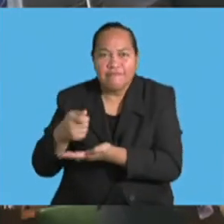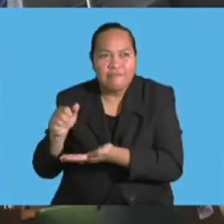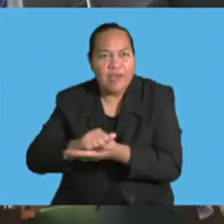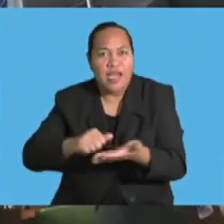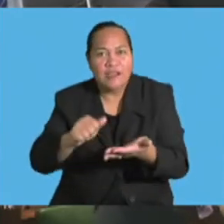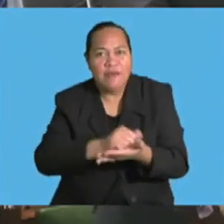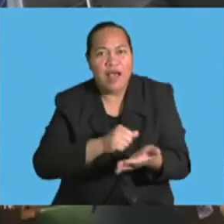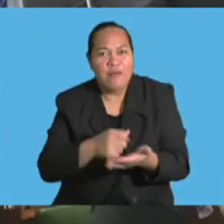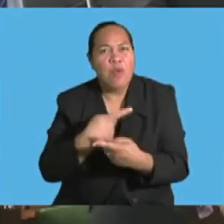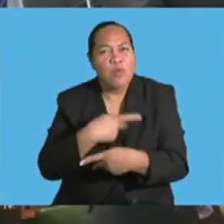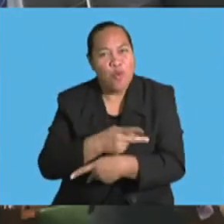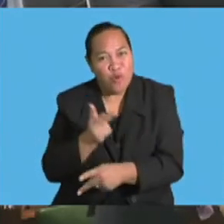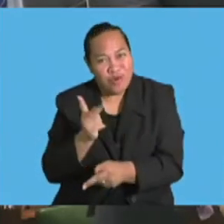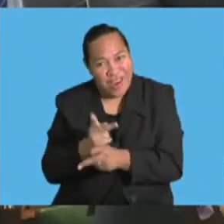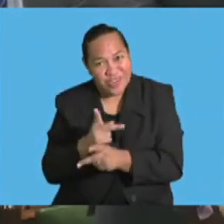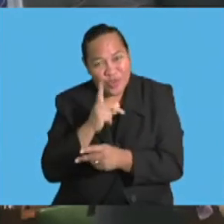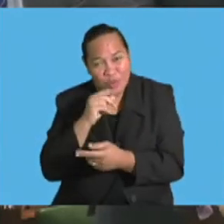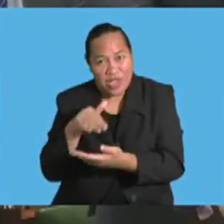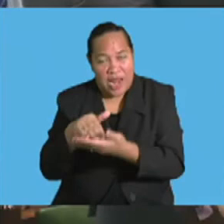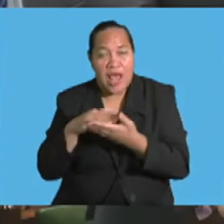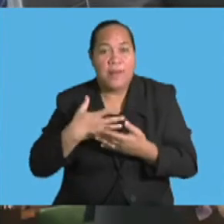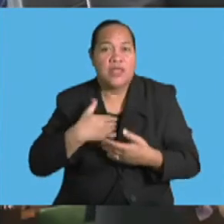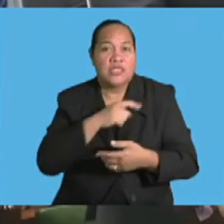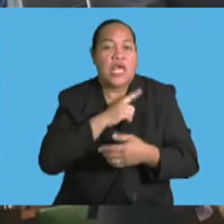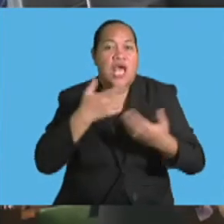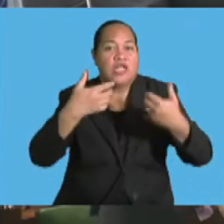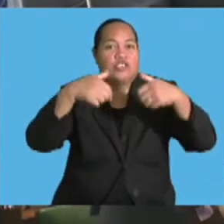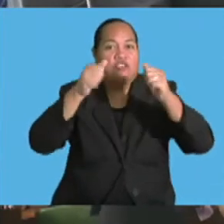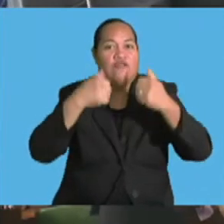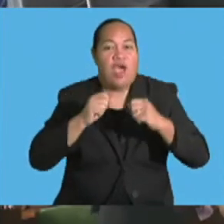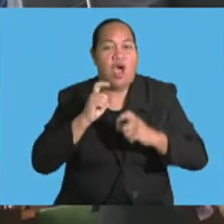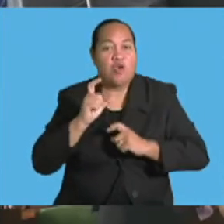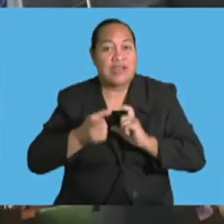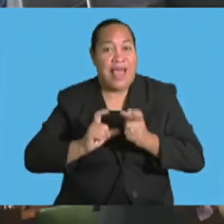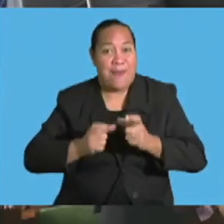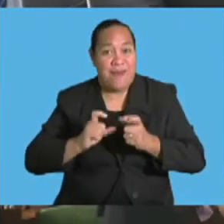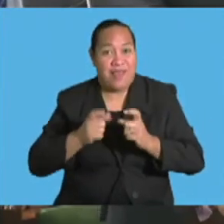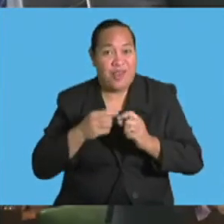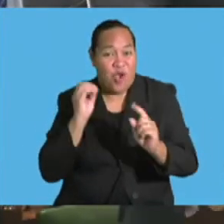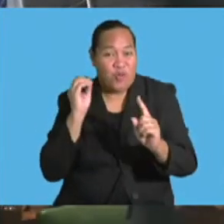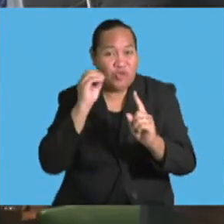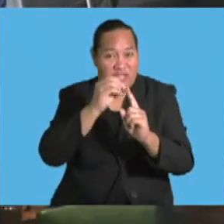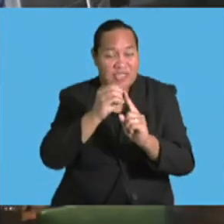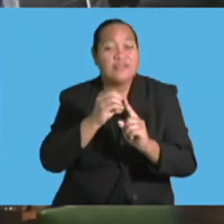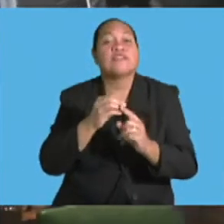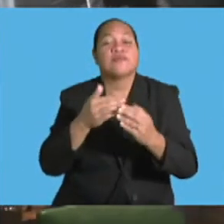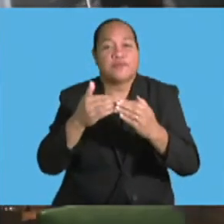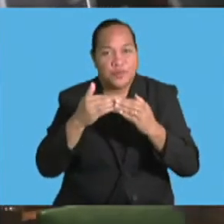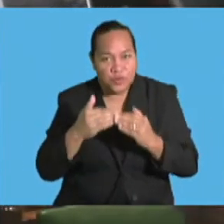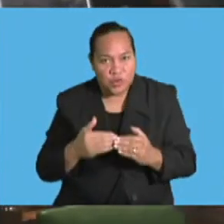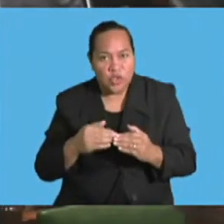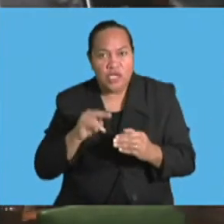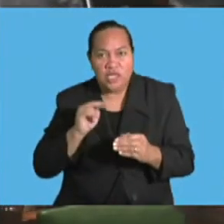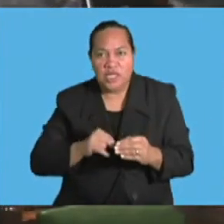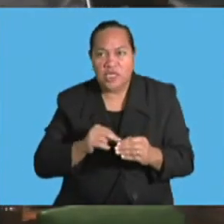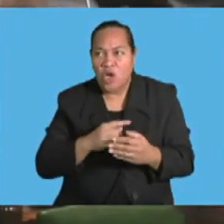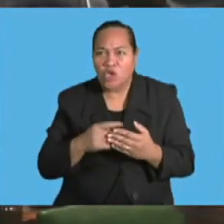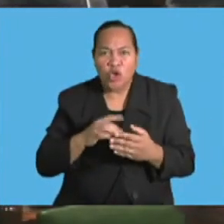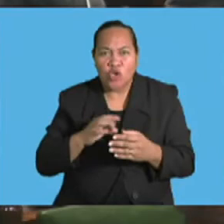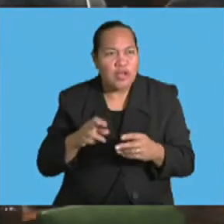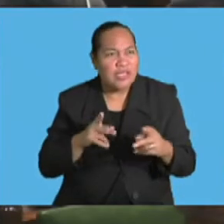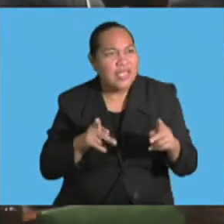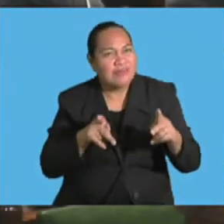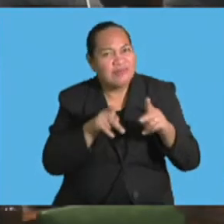to meet our climate and development-related objectives. Indeed, we say they are the same. We need to be able to leverage off not just our bilateral